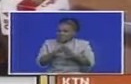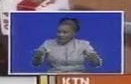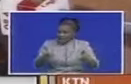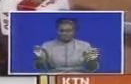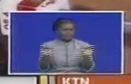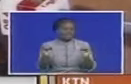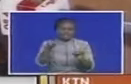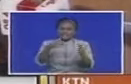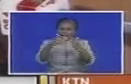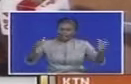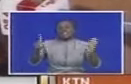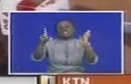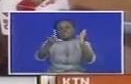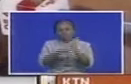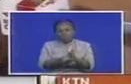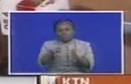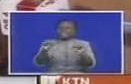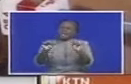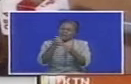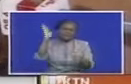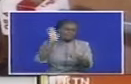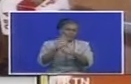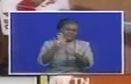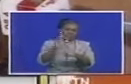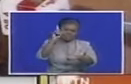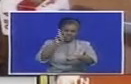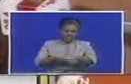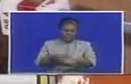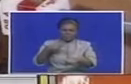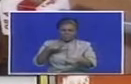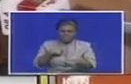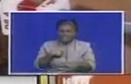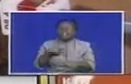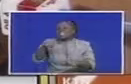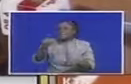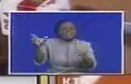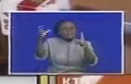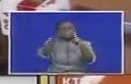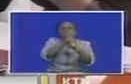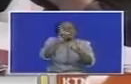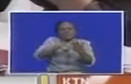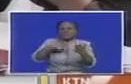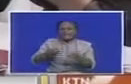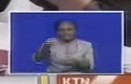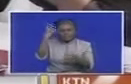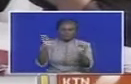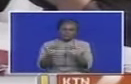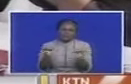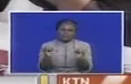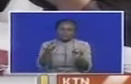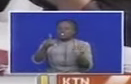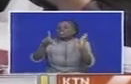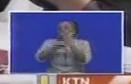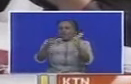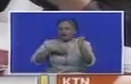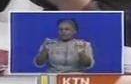is against the law. But we are seeing that happening a lot. Because I don't know what people want to achieve with that, but that is illegal, that is lawlessness, a sign of lawlessness,